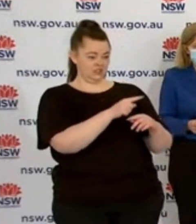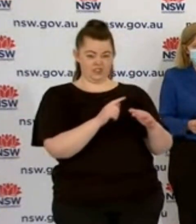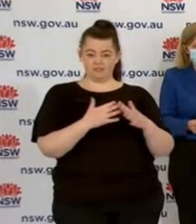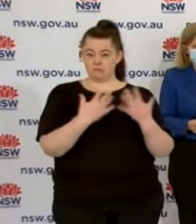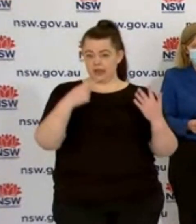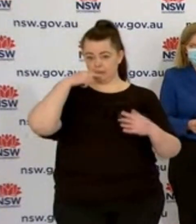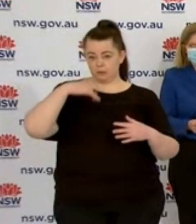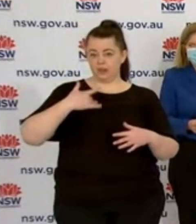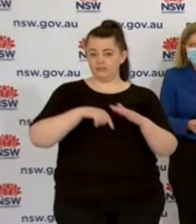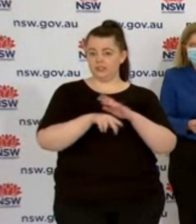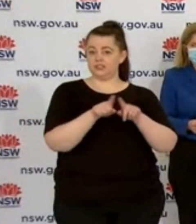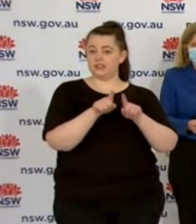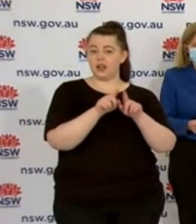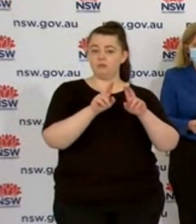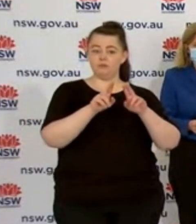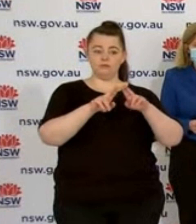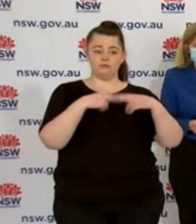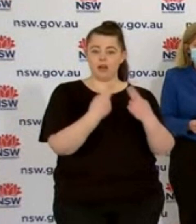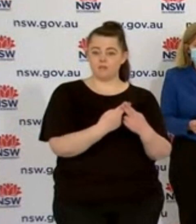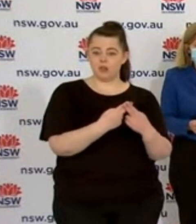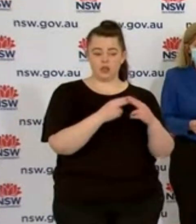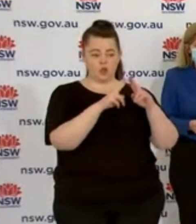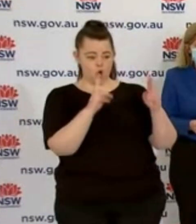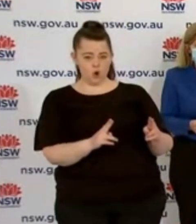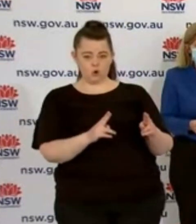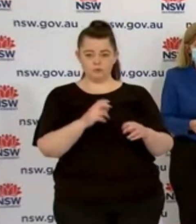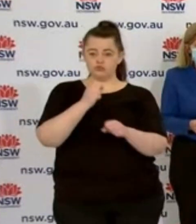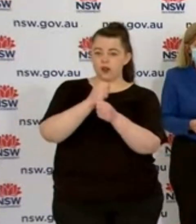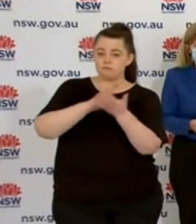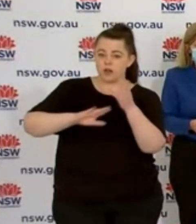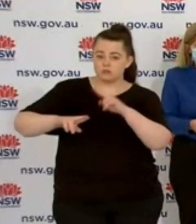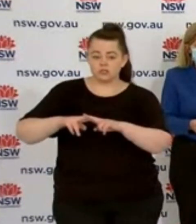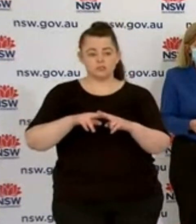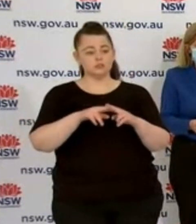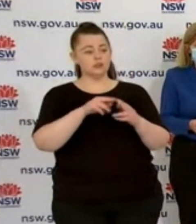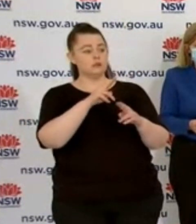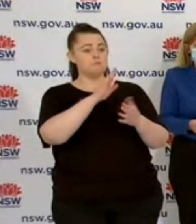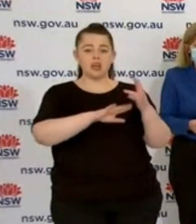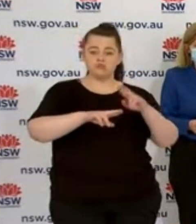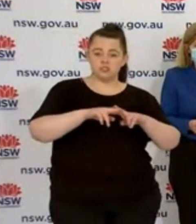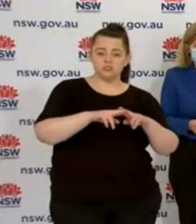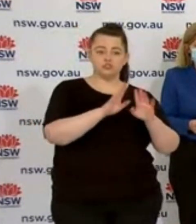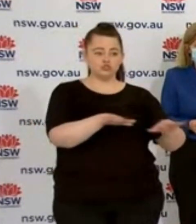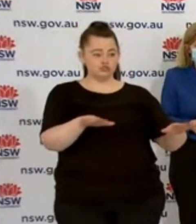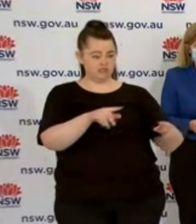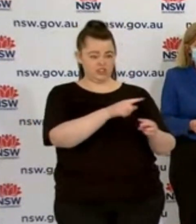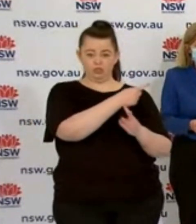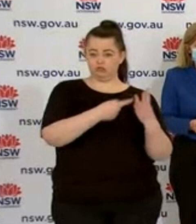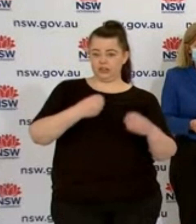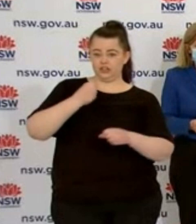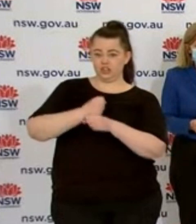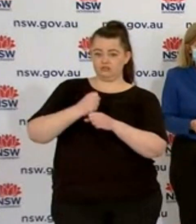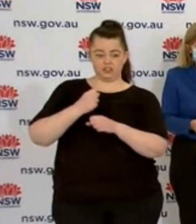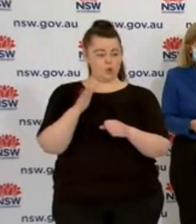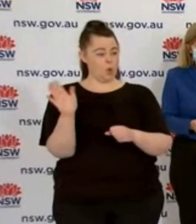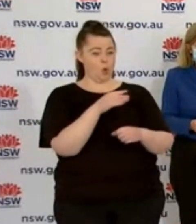ones who are part of the 70% of cases that we're currently experiencing in those most problem areas. So I'm very pleased with that, and please know